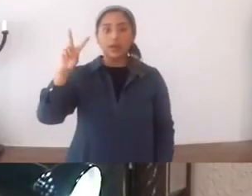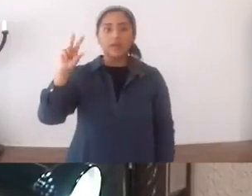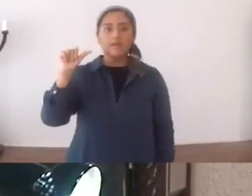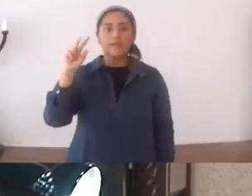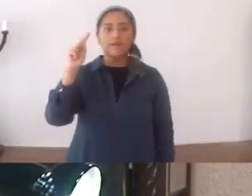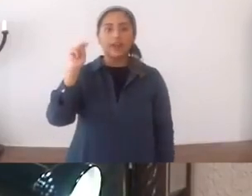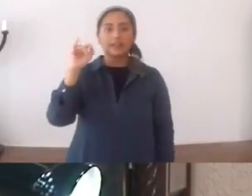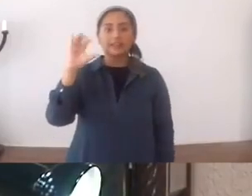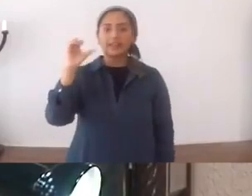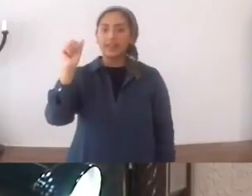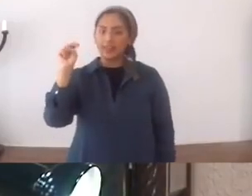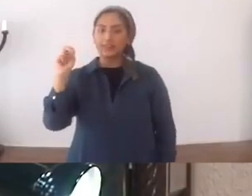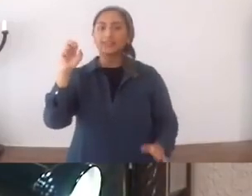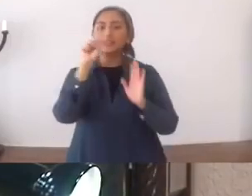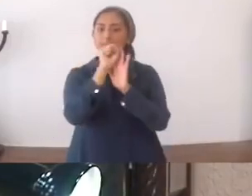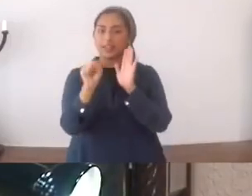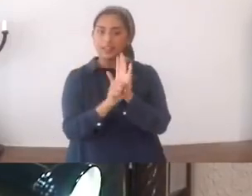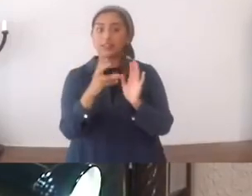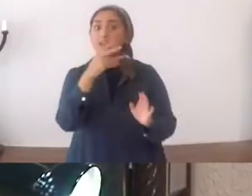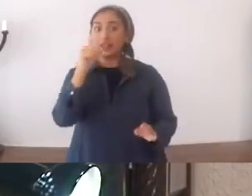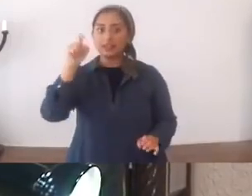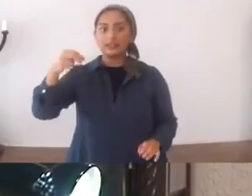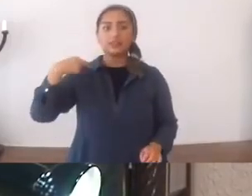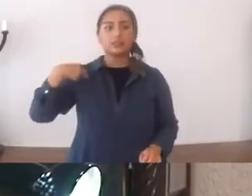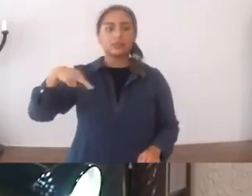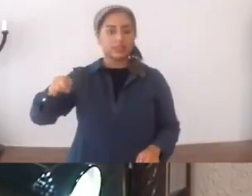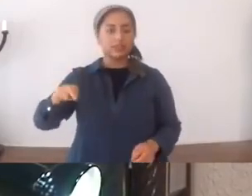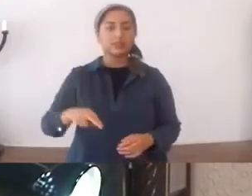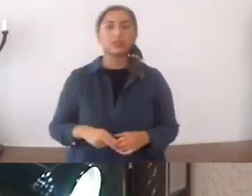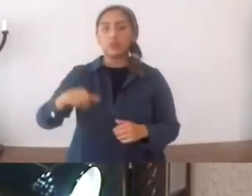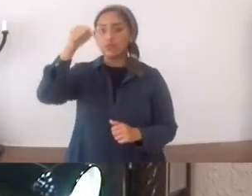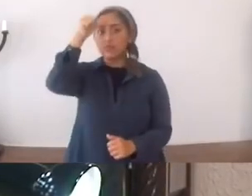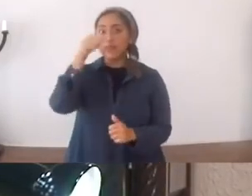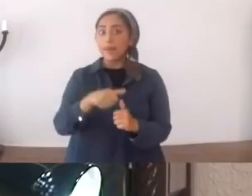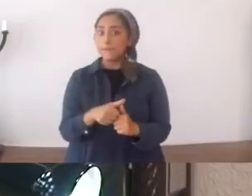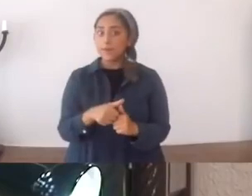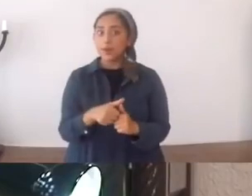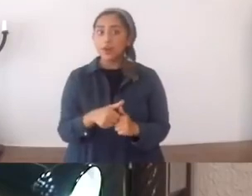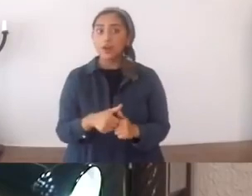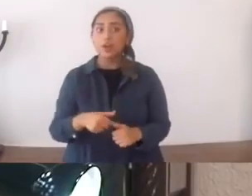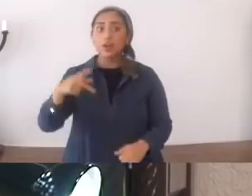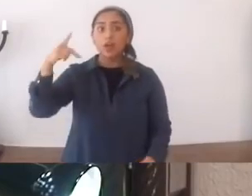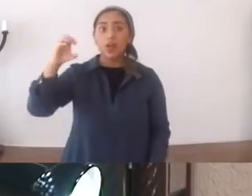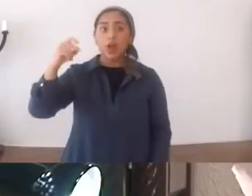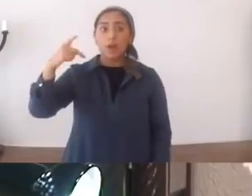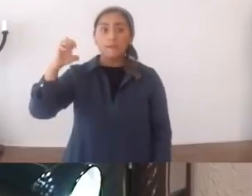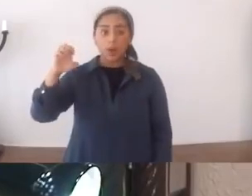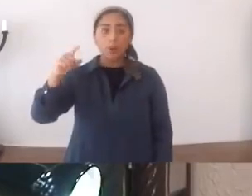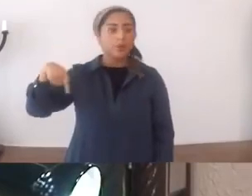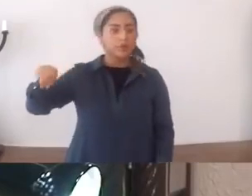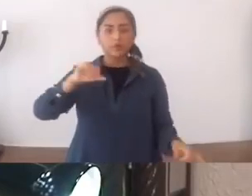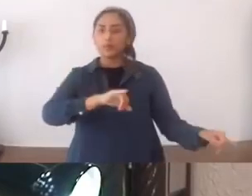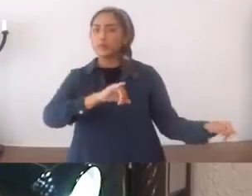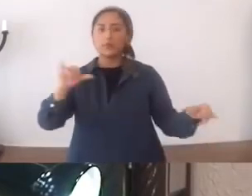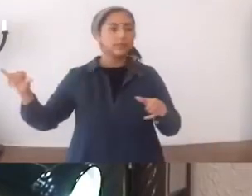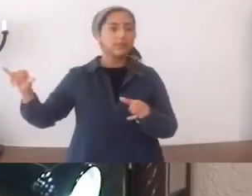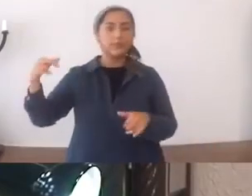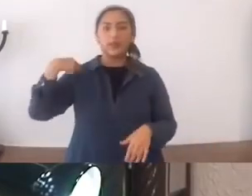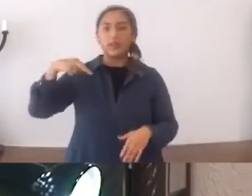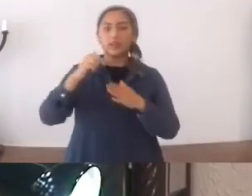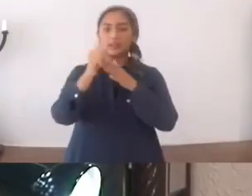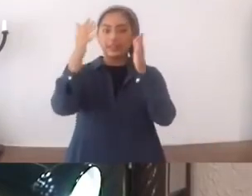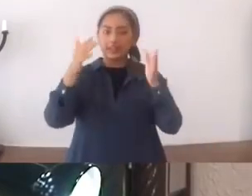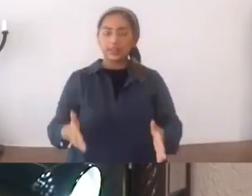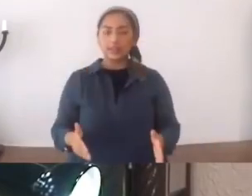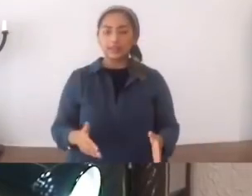Estado Vaticano Remember the state of the y tiene que ser Vatican, religioso. and it has to be religious. Recuerden, Remember, el Papa también es líder religioso.